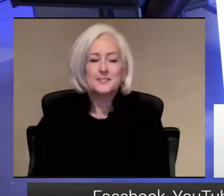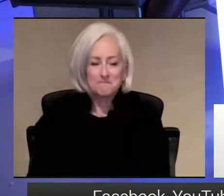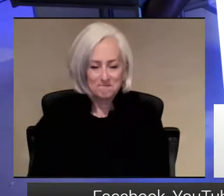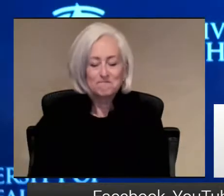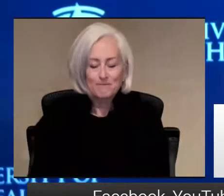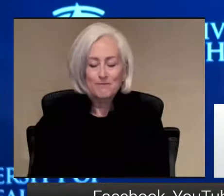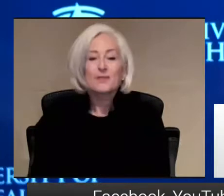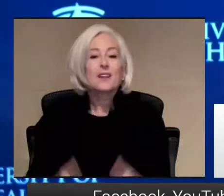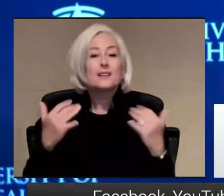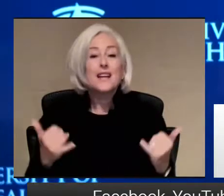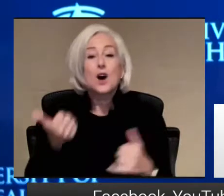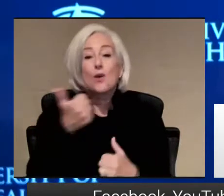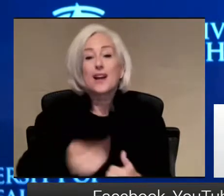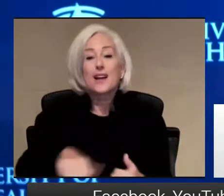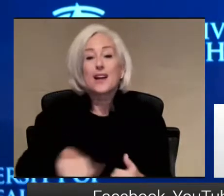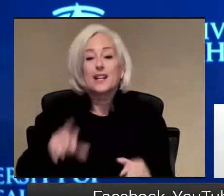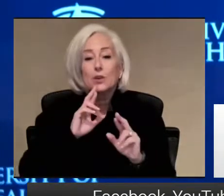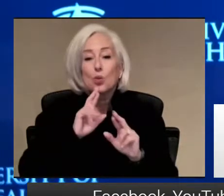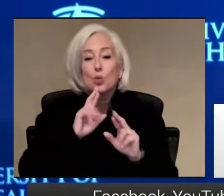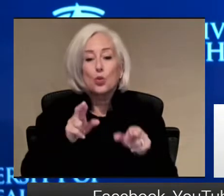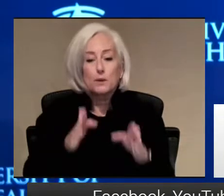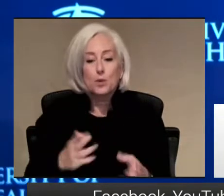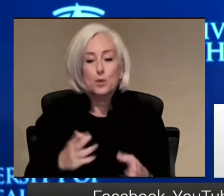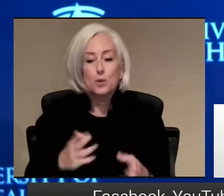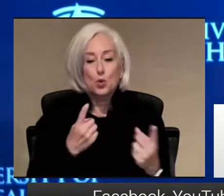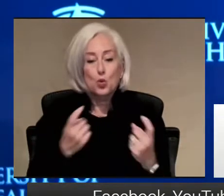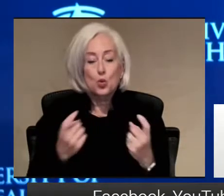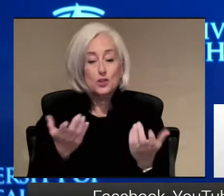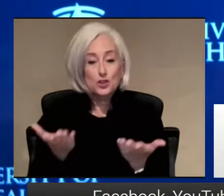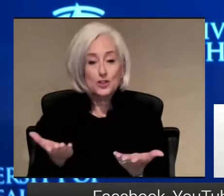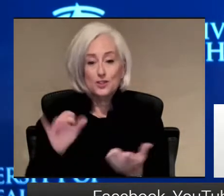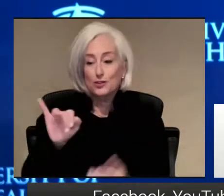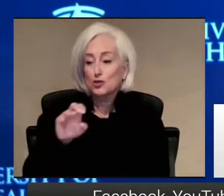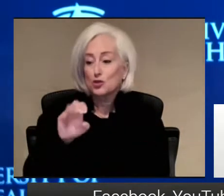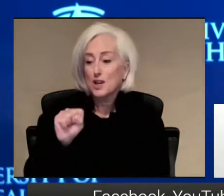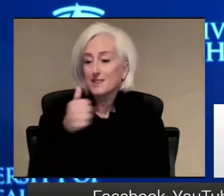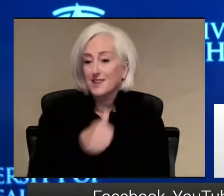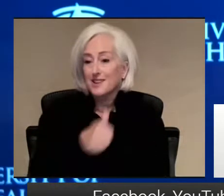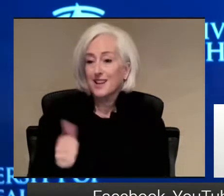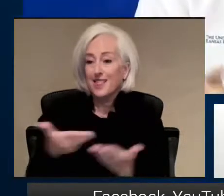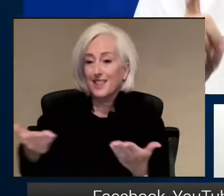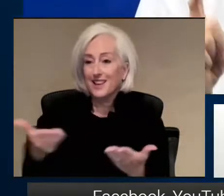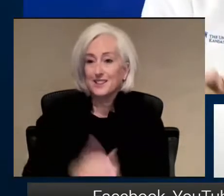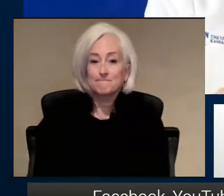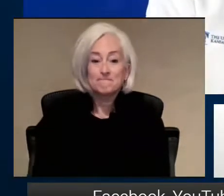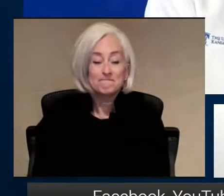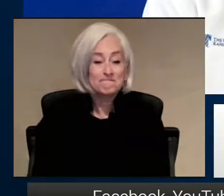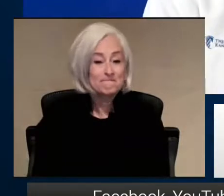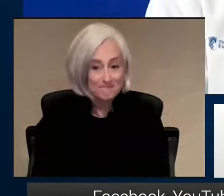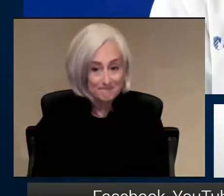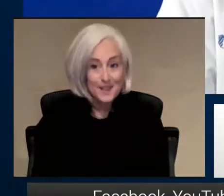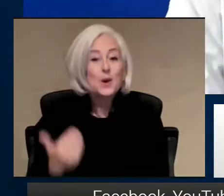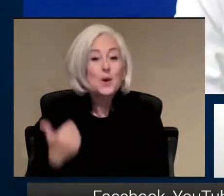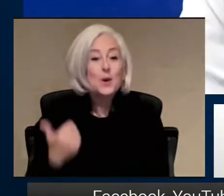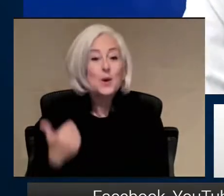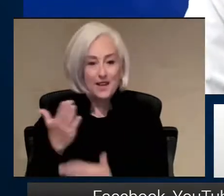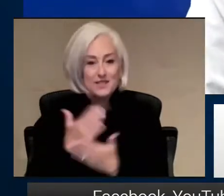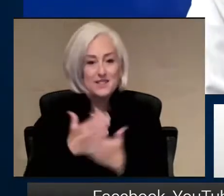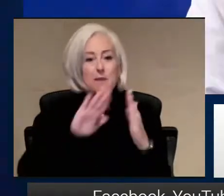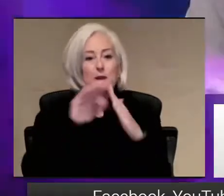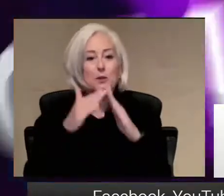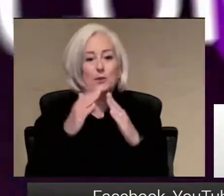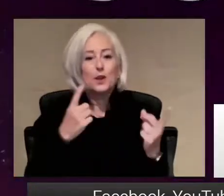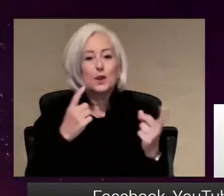any reporter questions today first. Jess, anybody? Nope, we've got a couple All community questions. Let's do it.